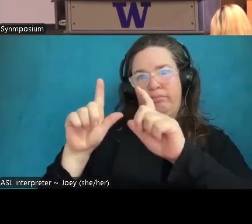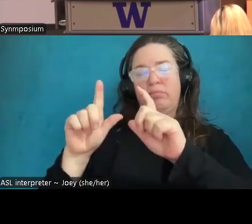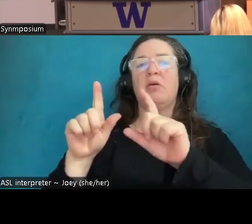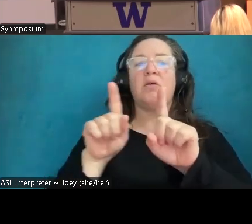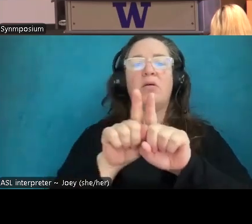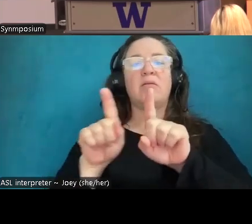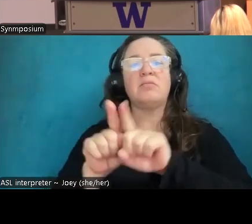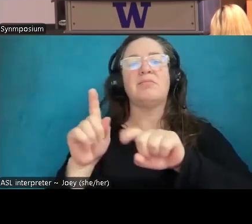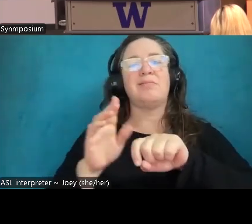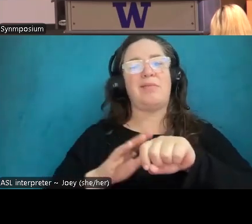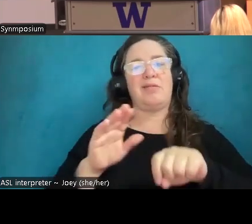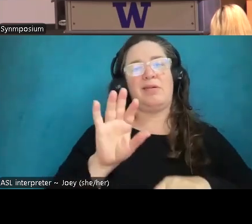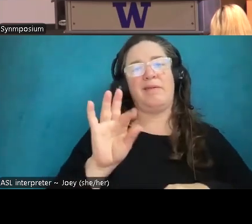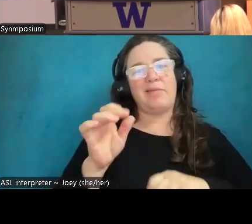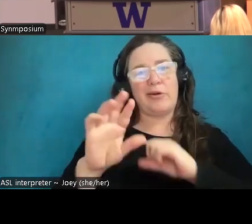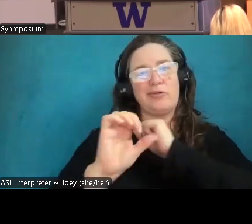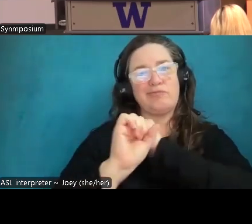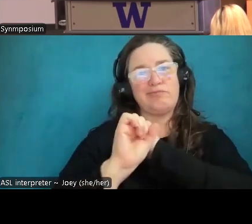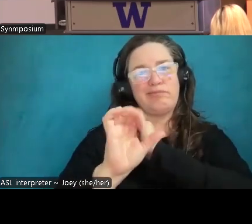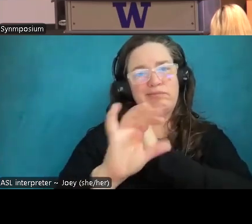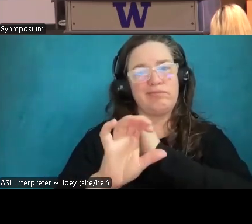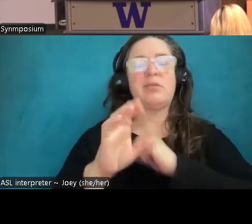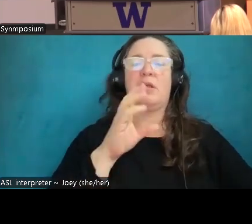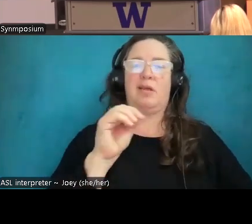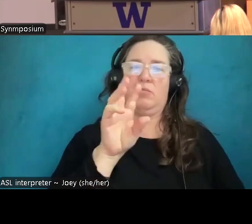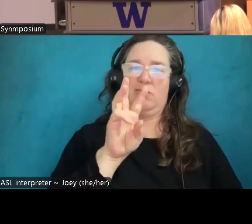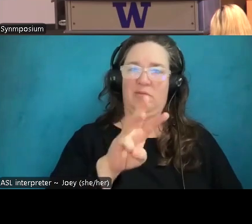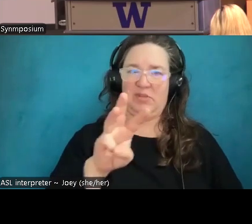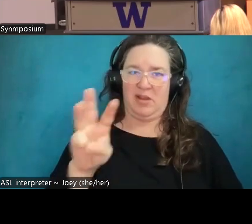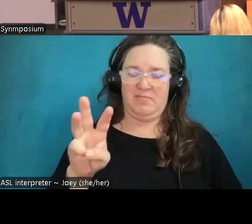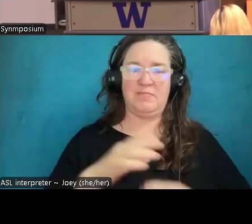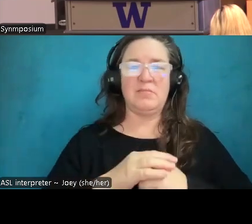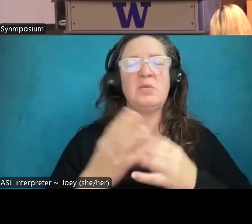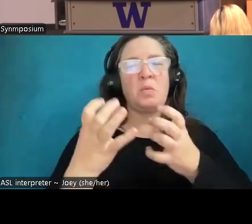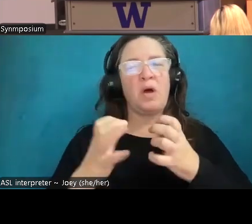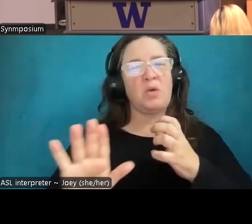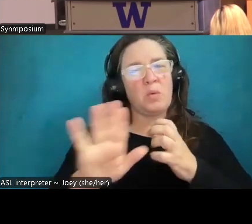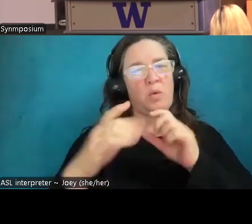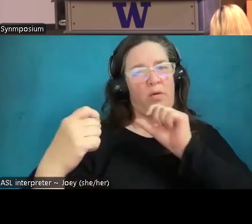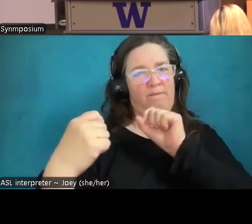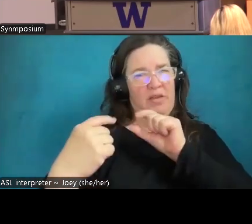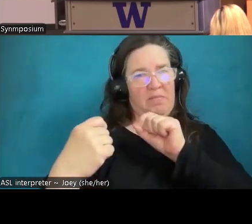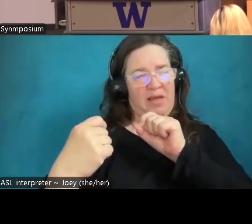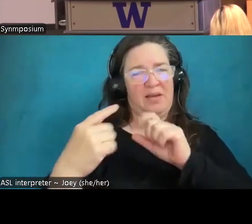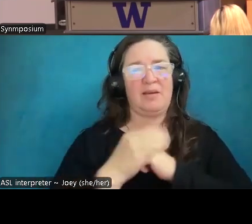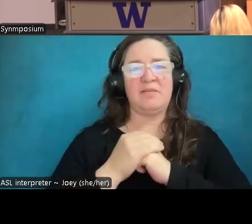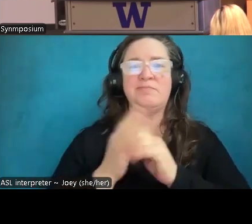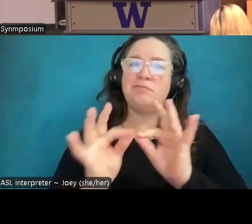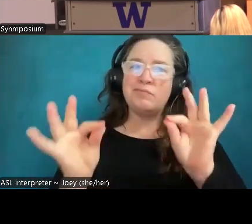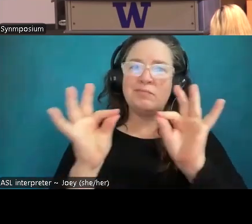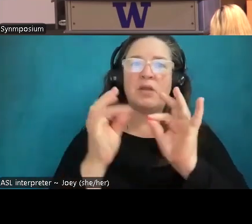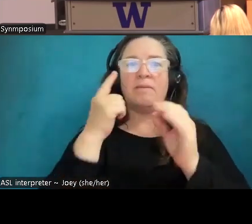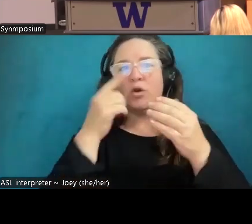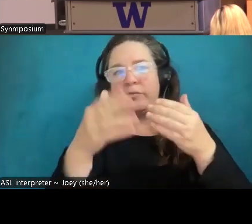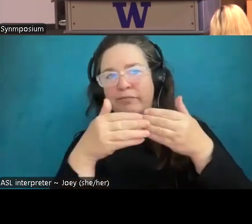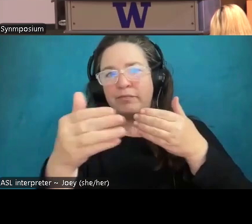website. The feedback we receive is really important for our continued improvement in topics and scheduling. Please